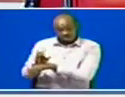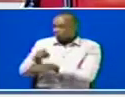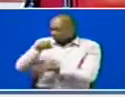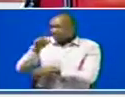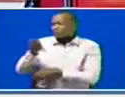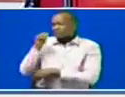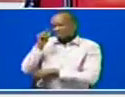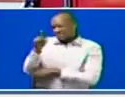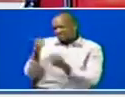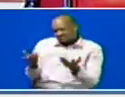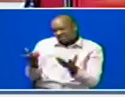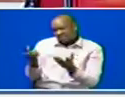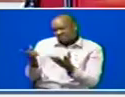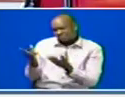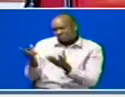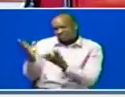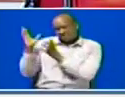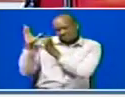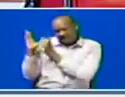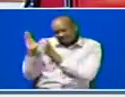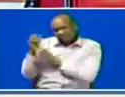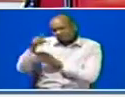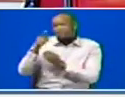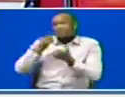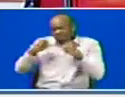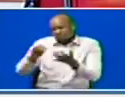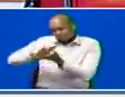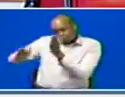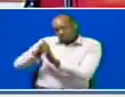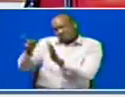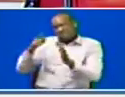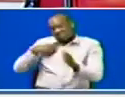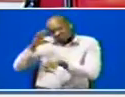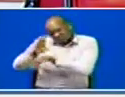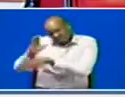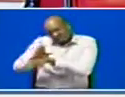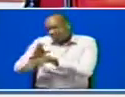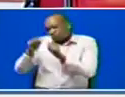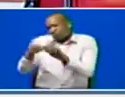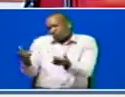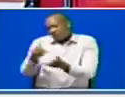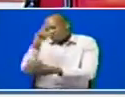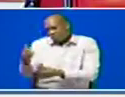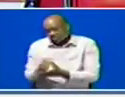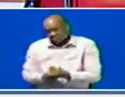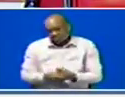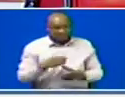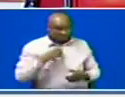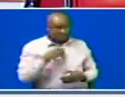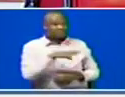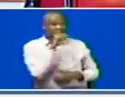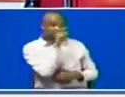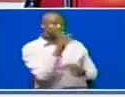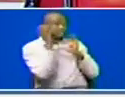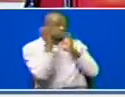you find it a burden, trying to reconcile it within the Anglican Communion? I find it a huge burden,